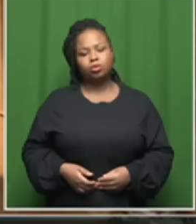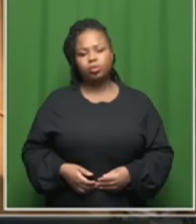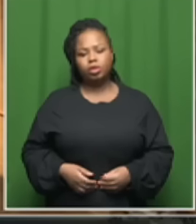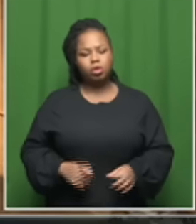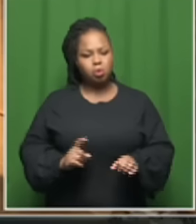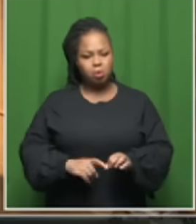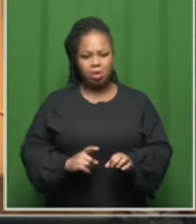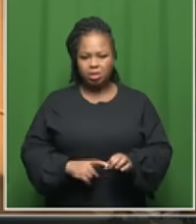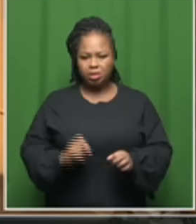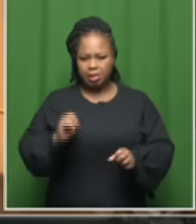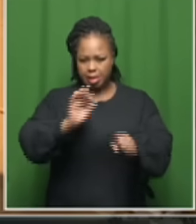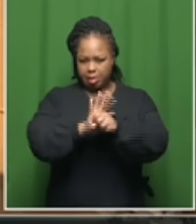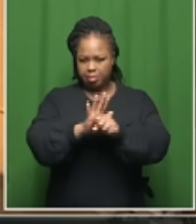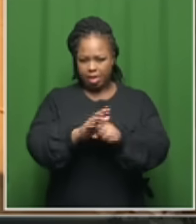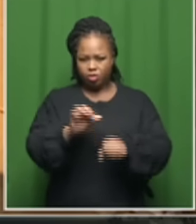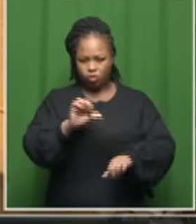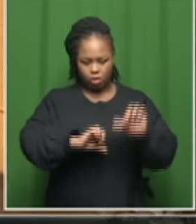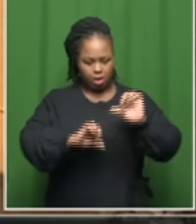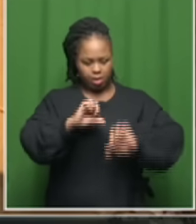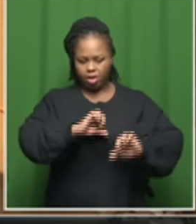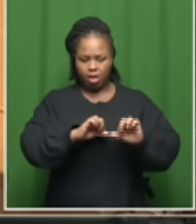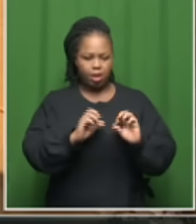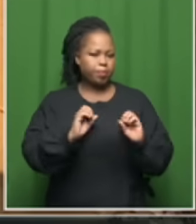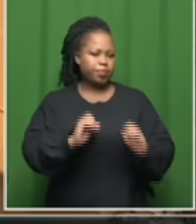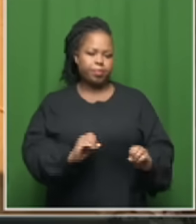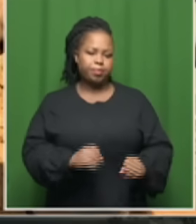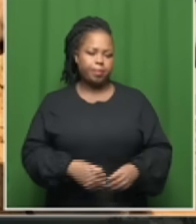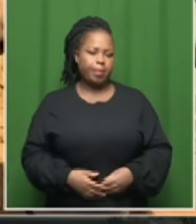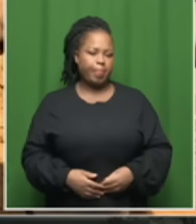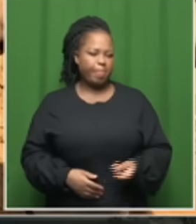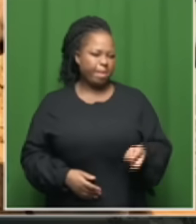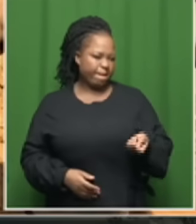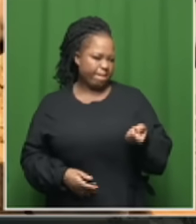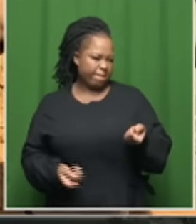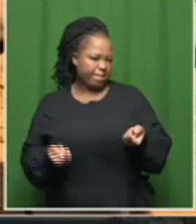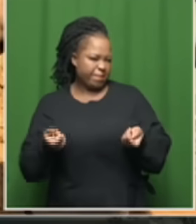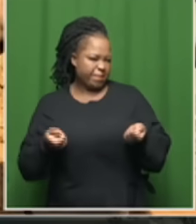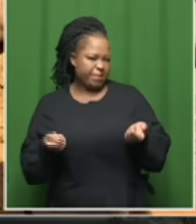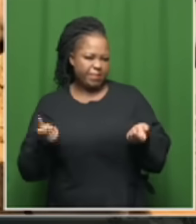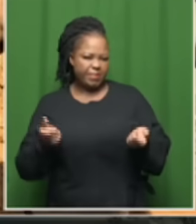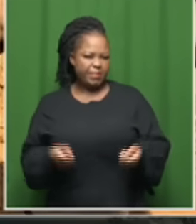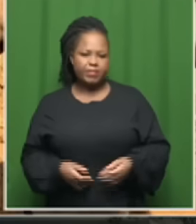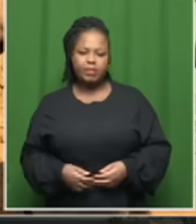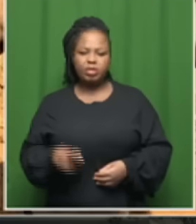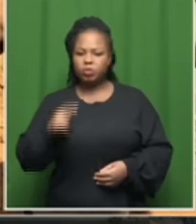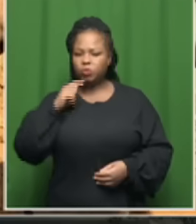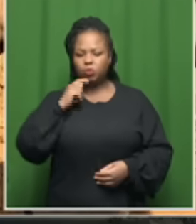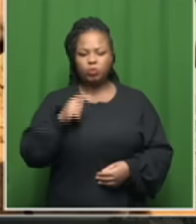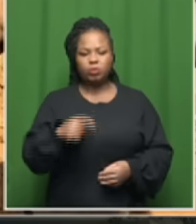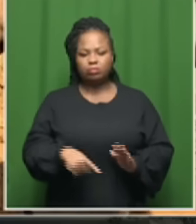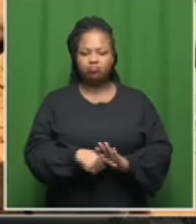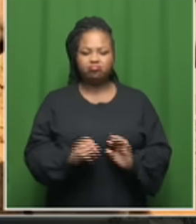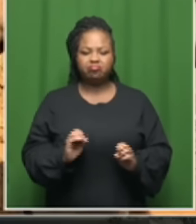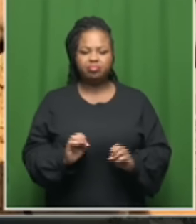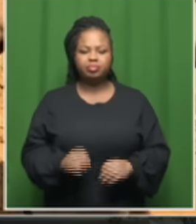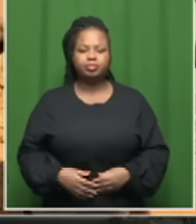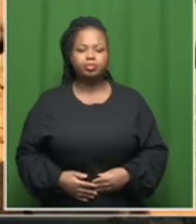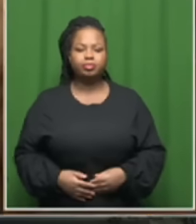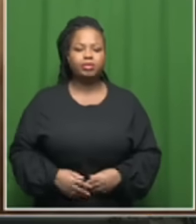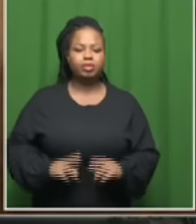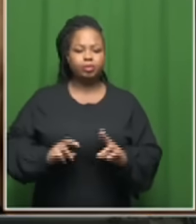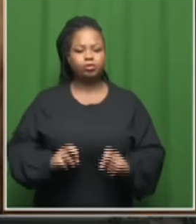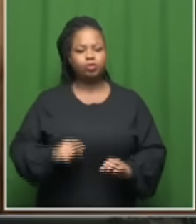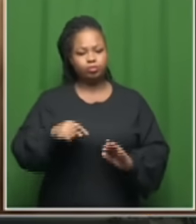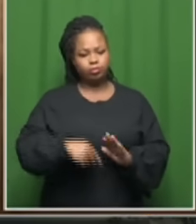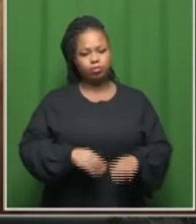around the issues of chemical component. They are so minute that they have no impact. But we need to do more research. Okay. The